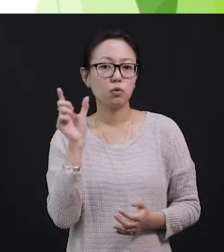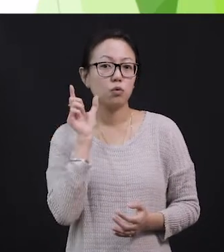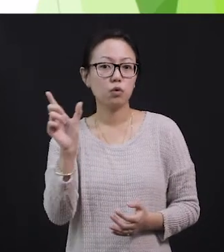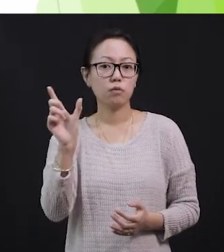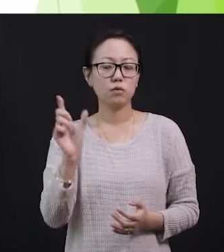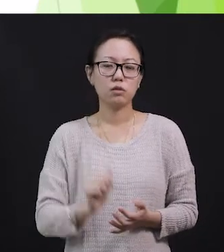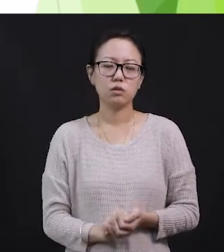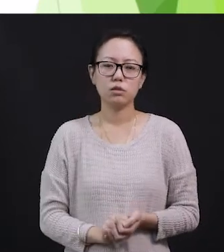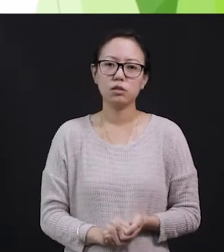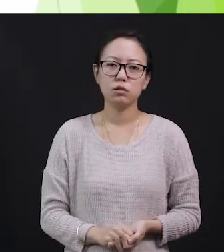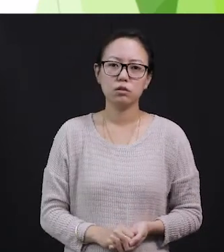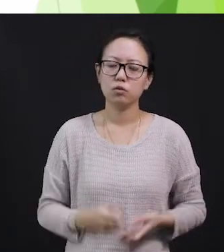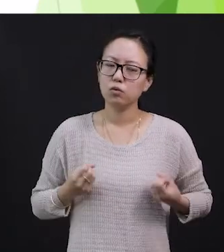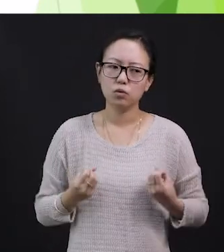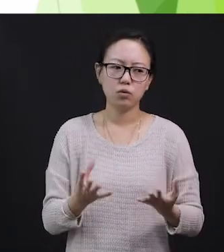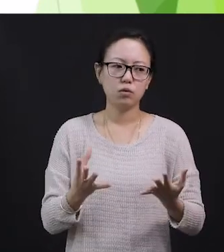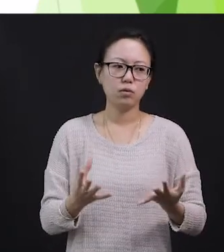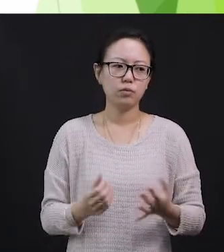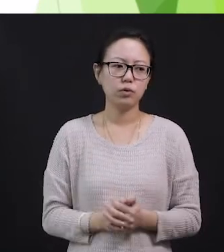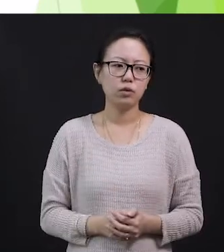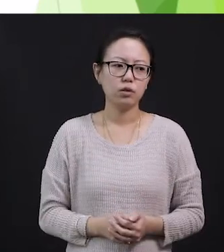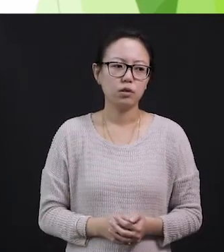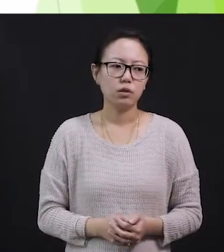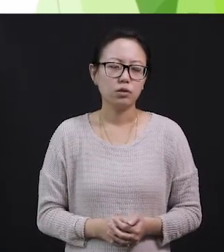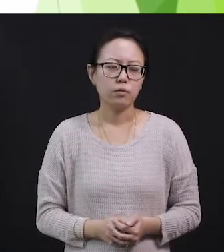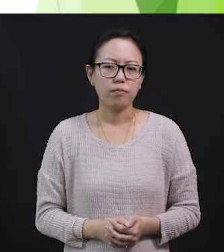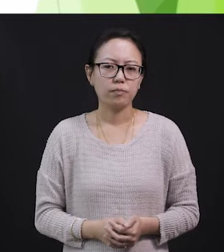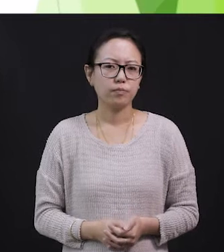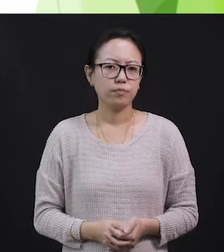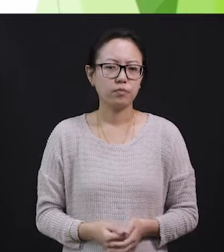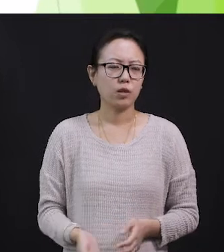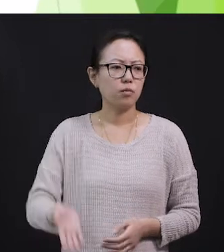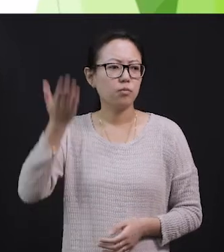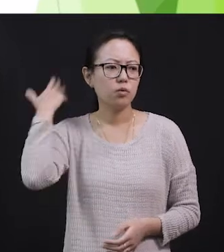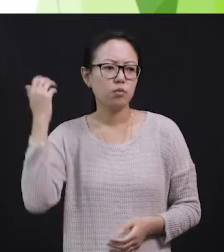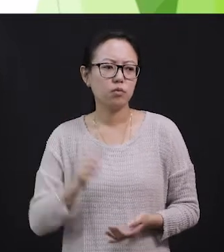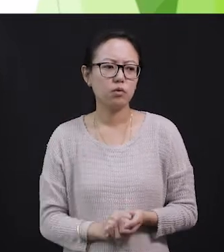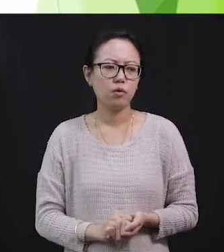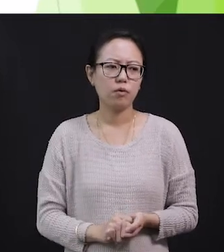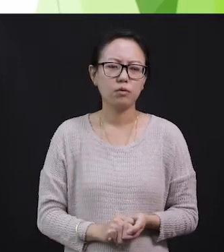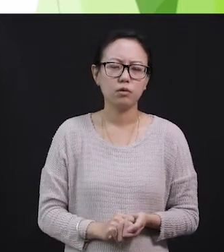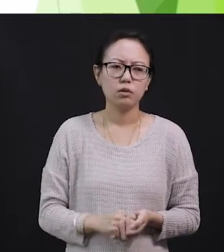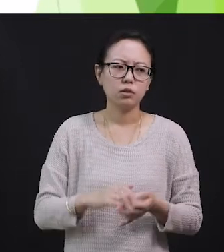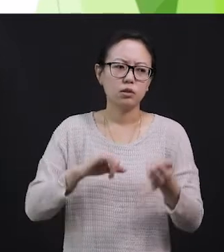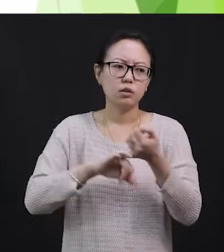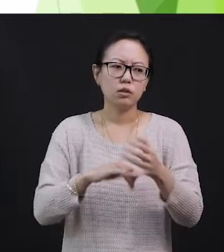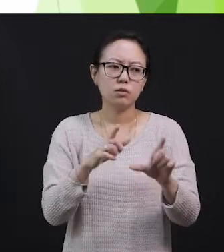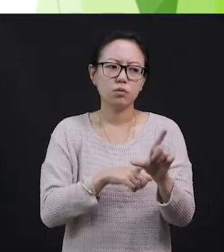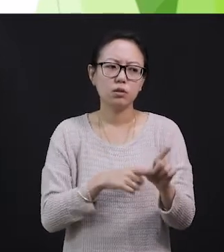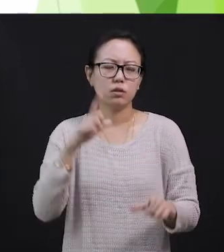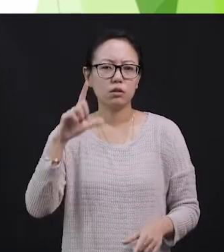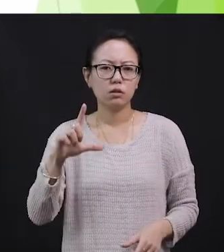was made and attention was given to technical education. So earlier there was no curriculum, there was no written syllabus. Now